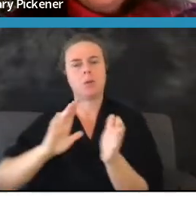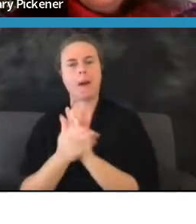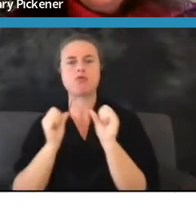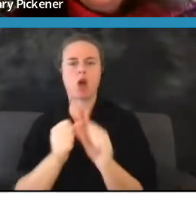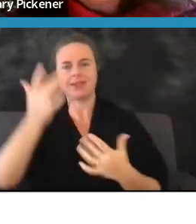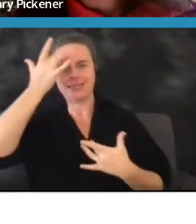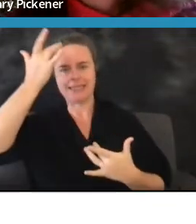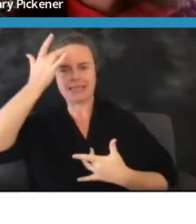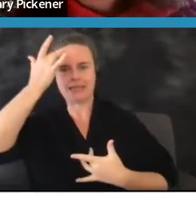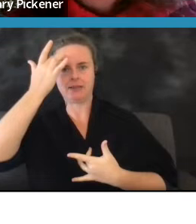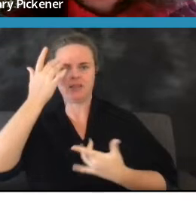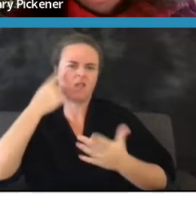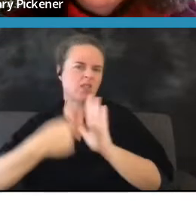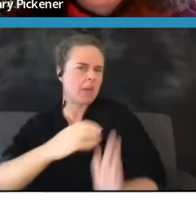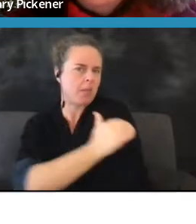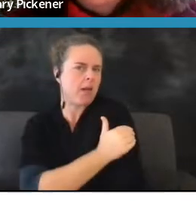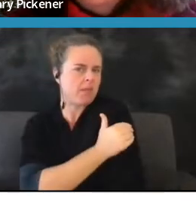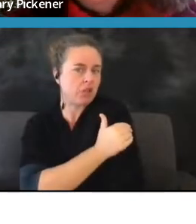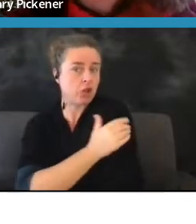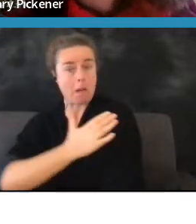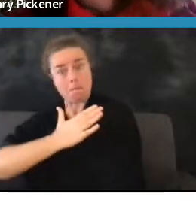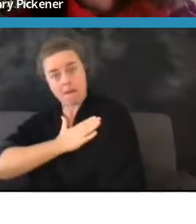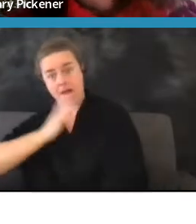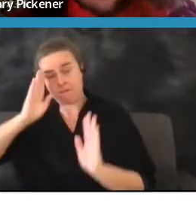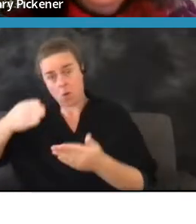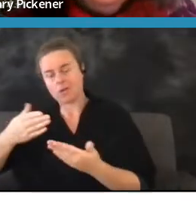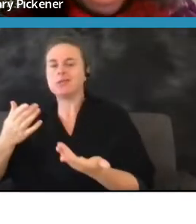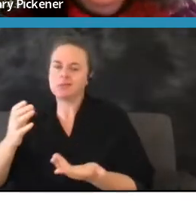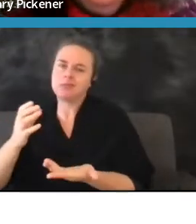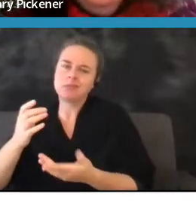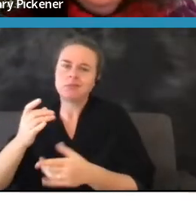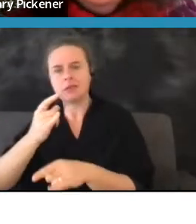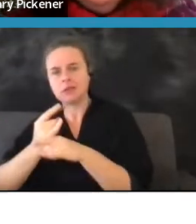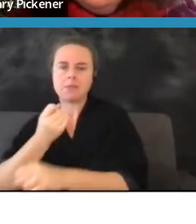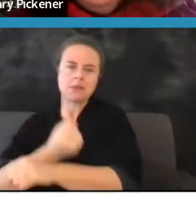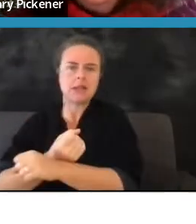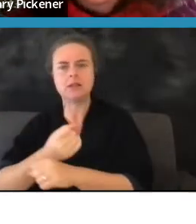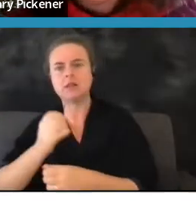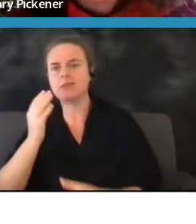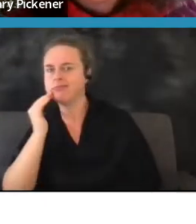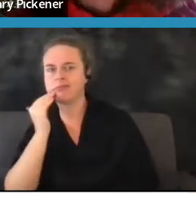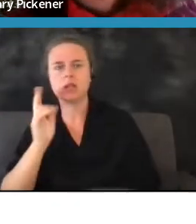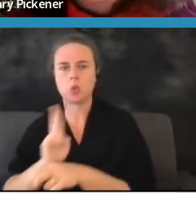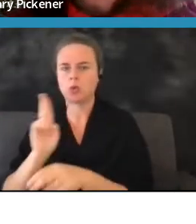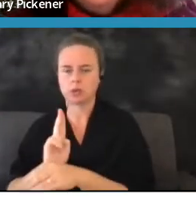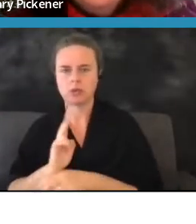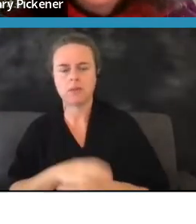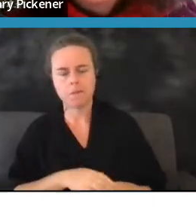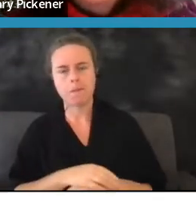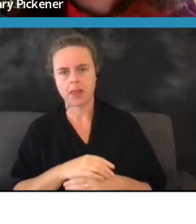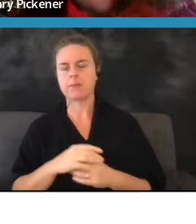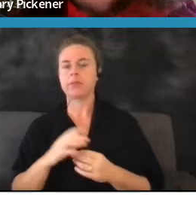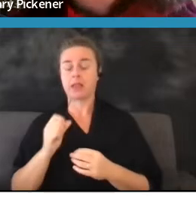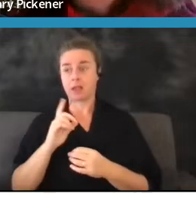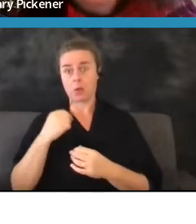focus on substance use, but I know that the interventions that we use to reduce substance use in communities also reduce